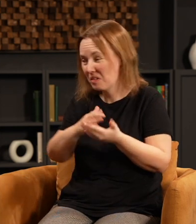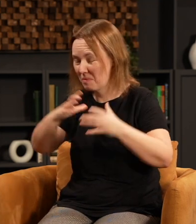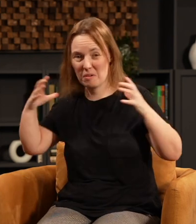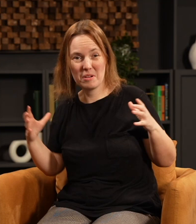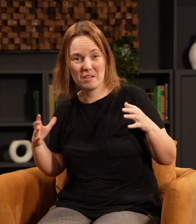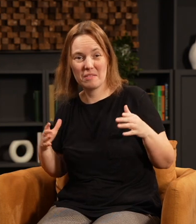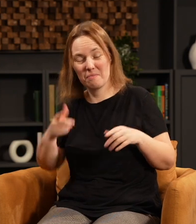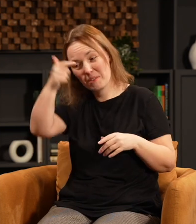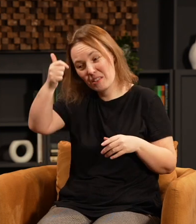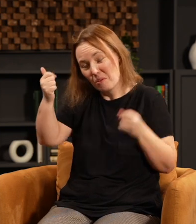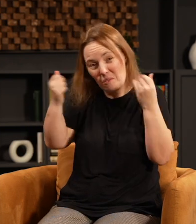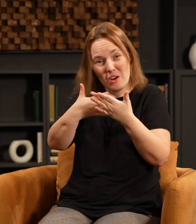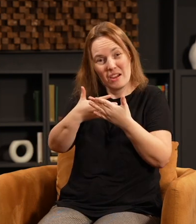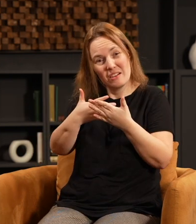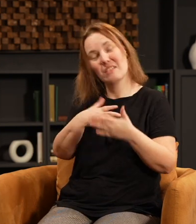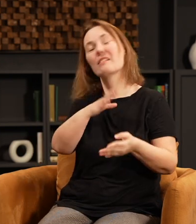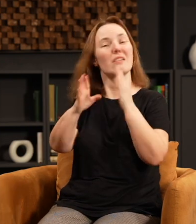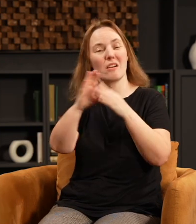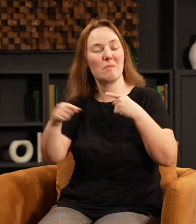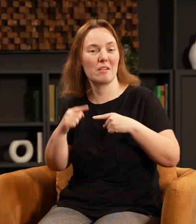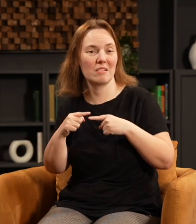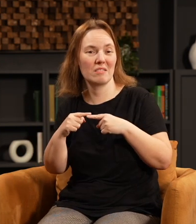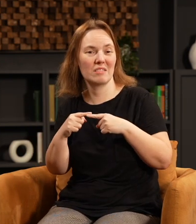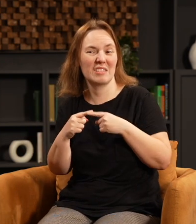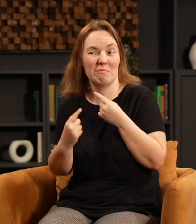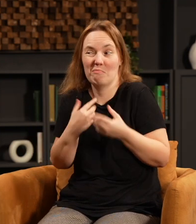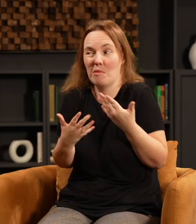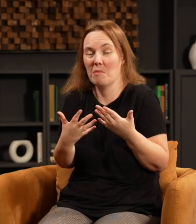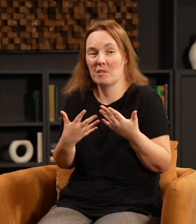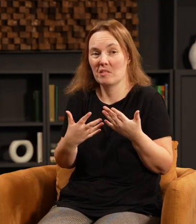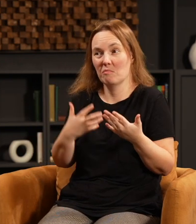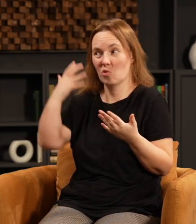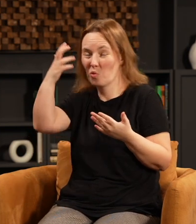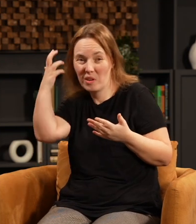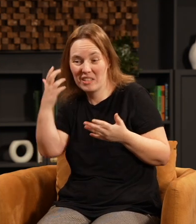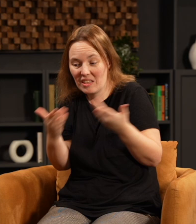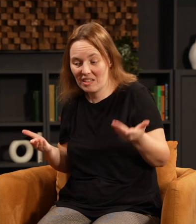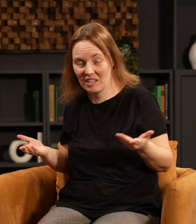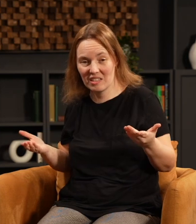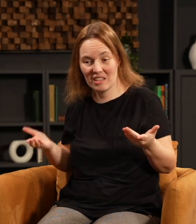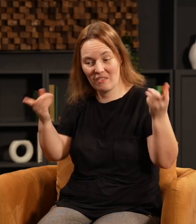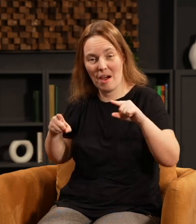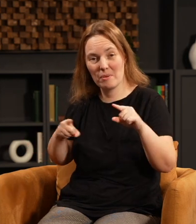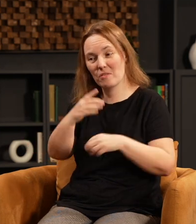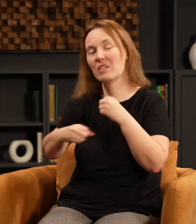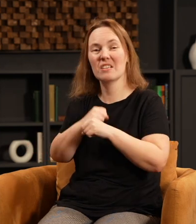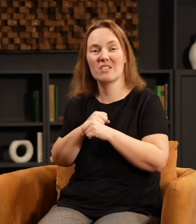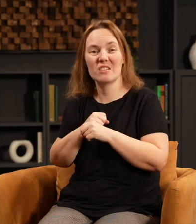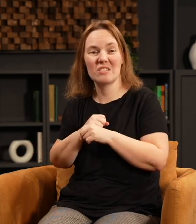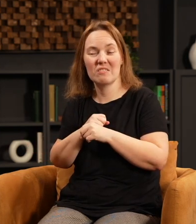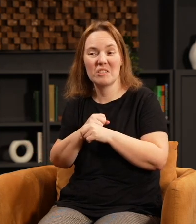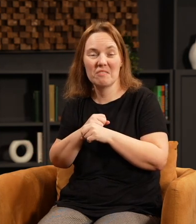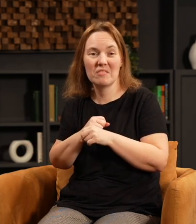to actually broach the subject, sometimes because of some crazy stuff over the years that has been done well-intentioned, but maybe not biblically based,